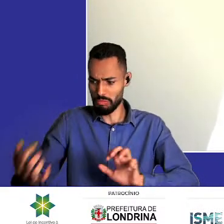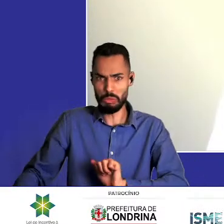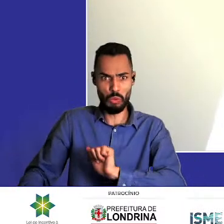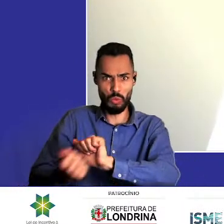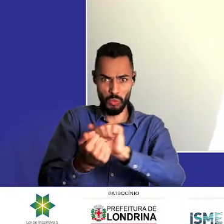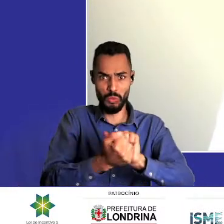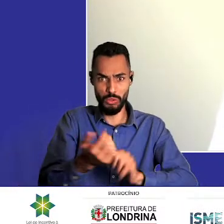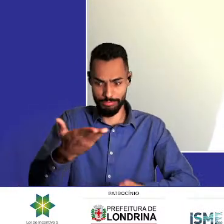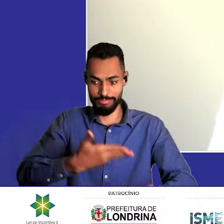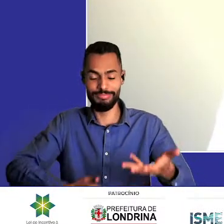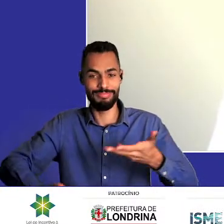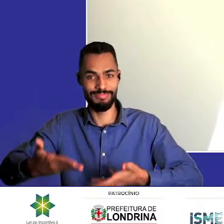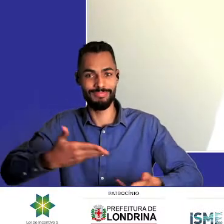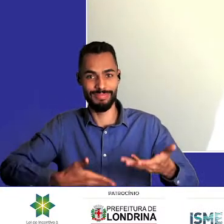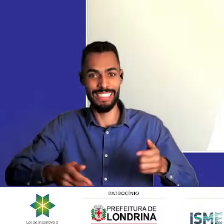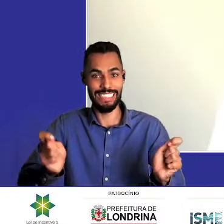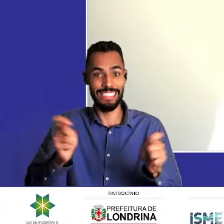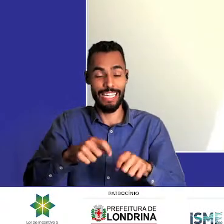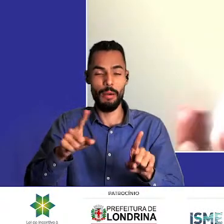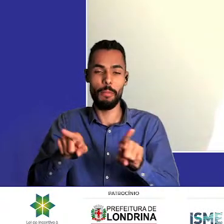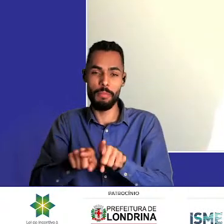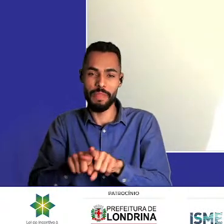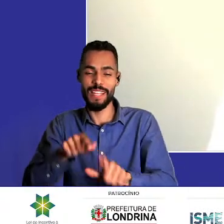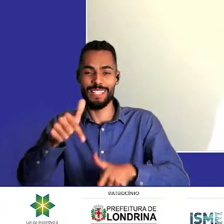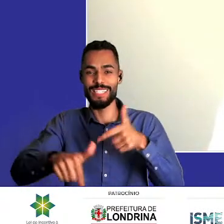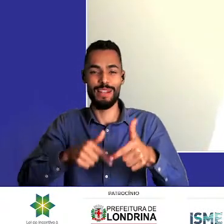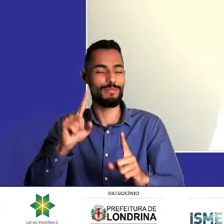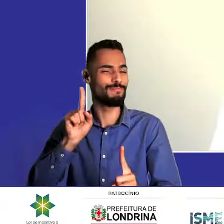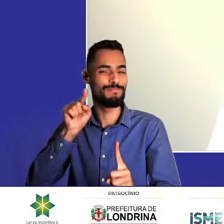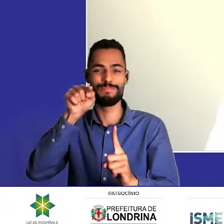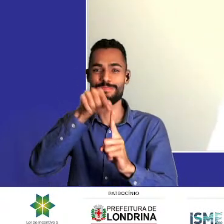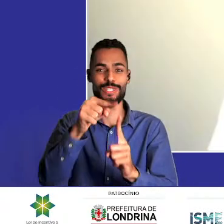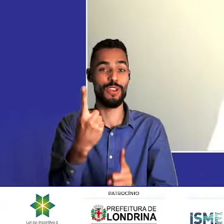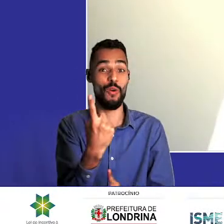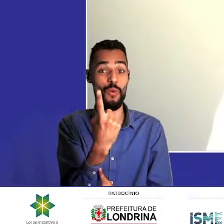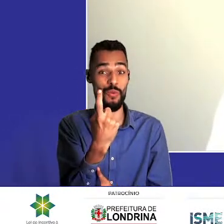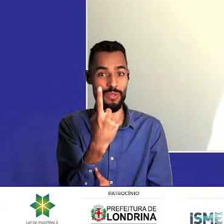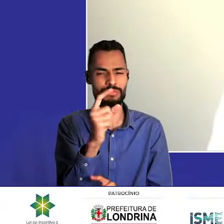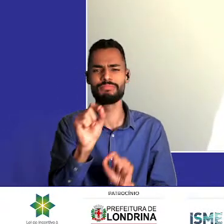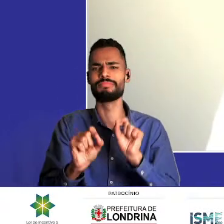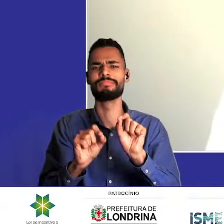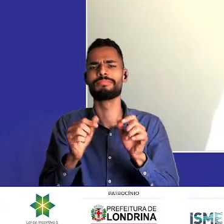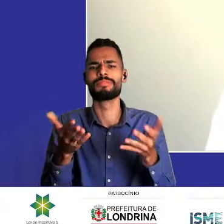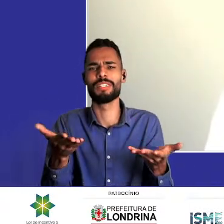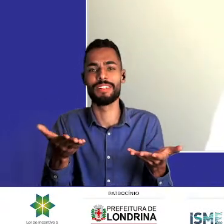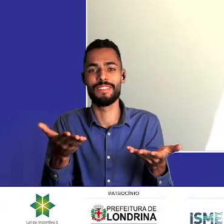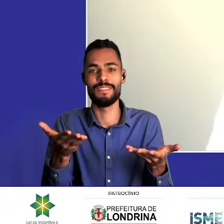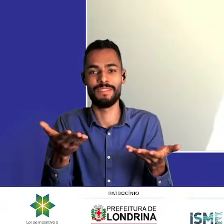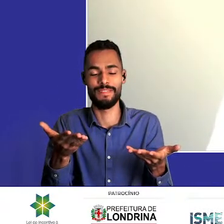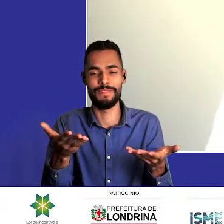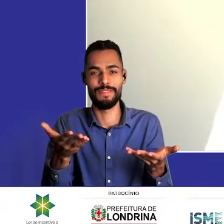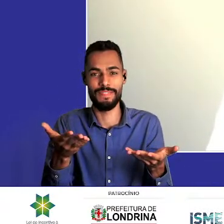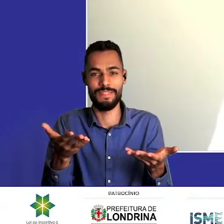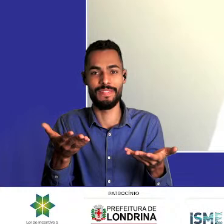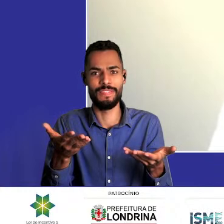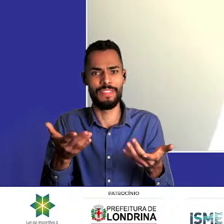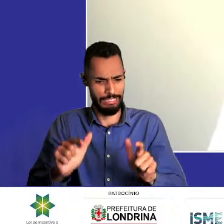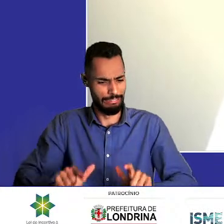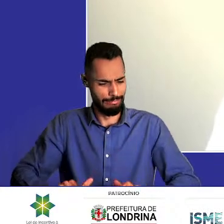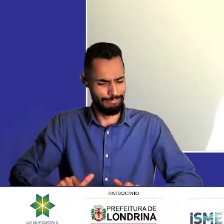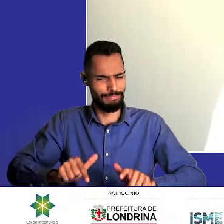purpose in mind, that is, supporting and promoting quality music